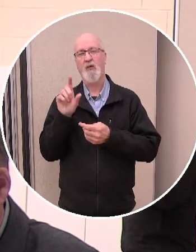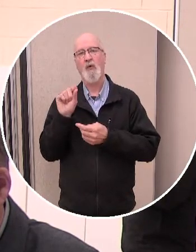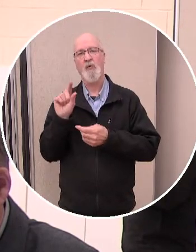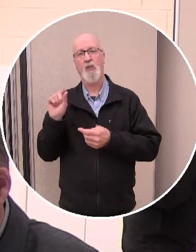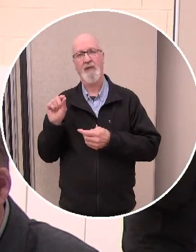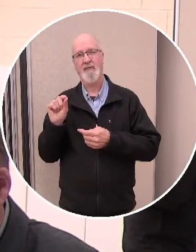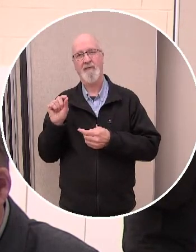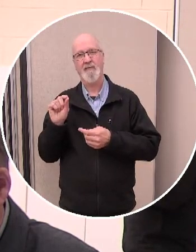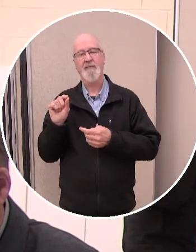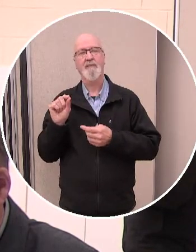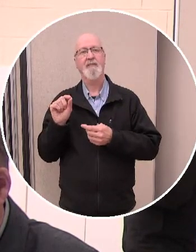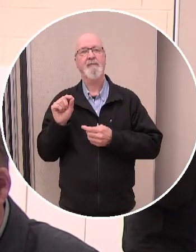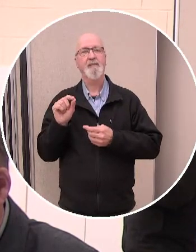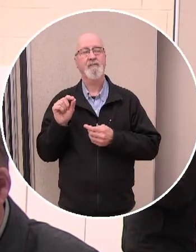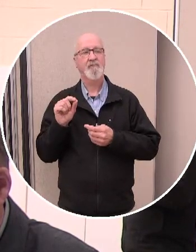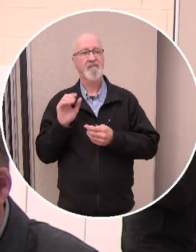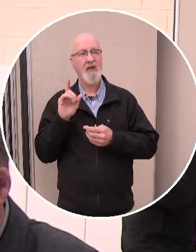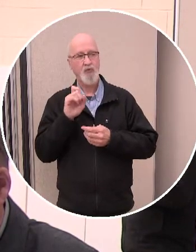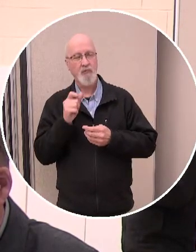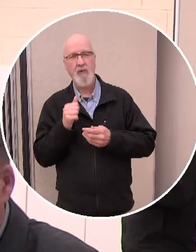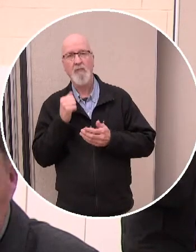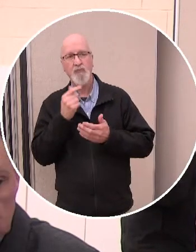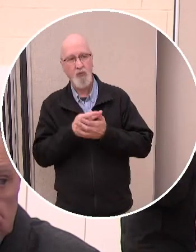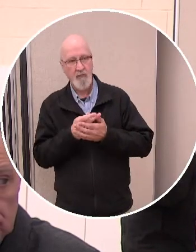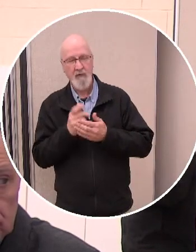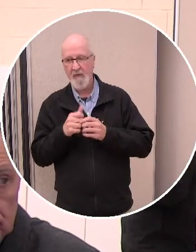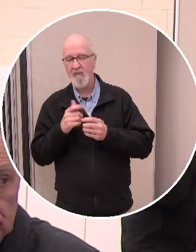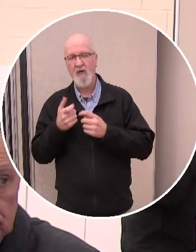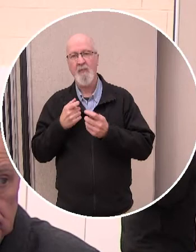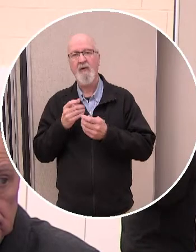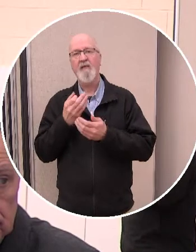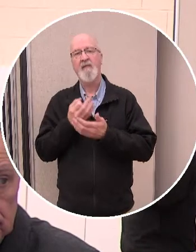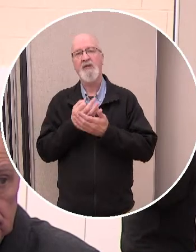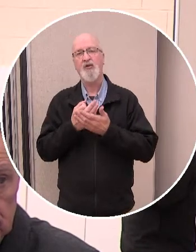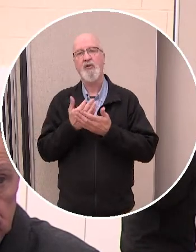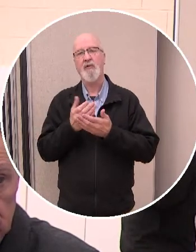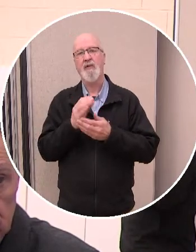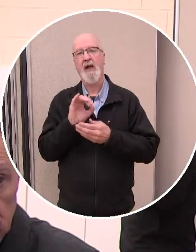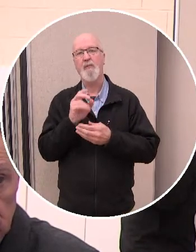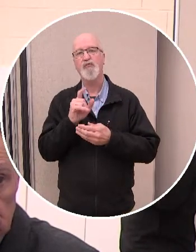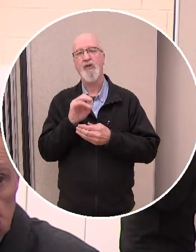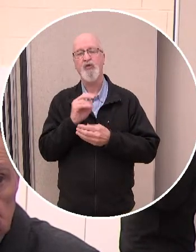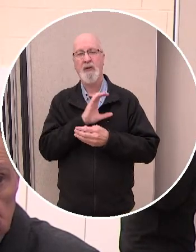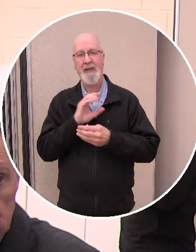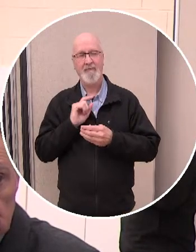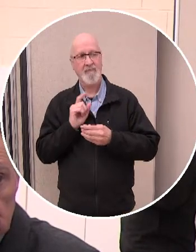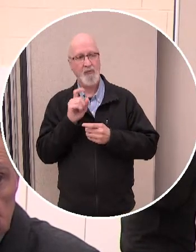as recommended by the Finance and Operations Committee. I'd like to move that motion.